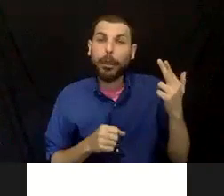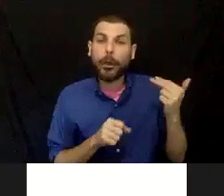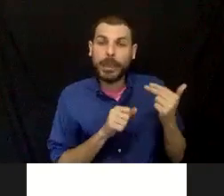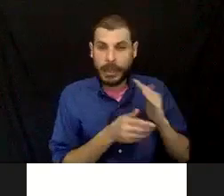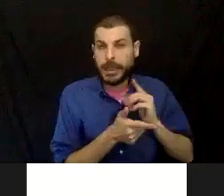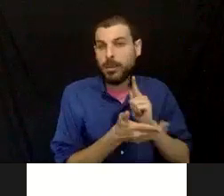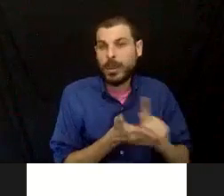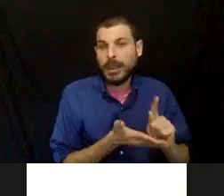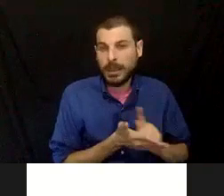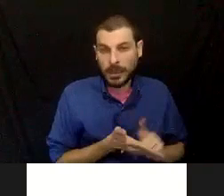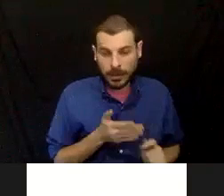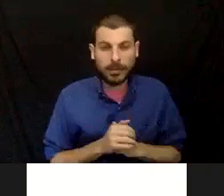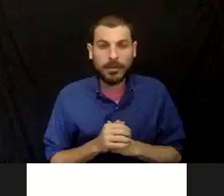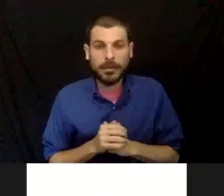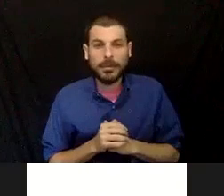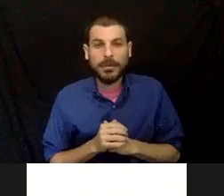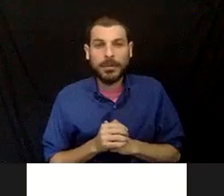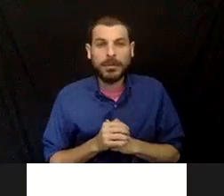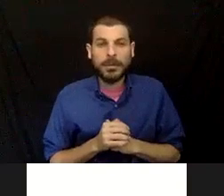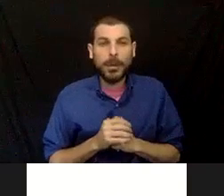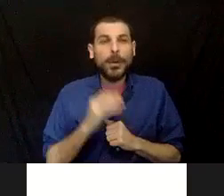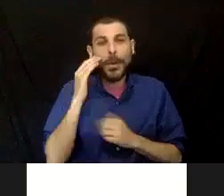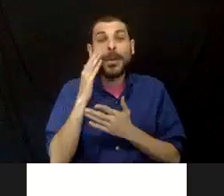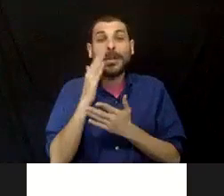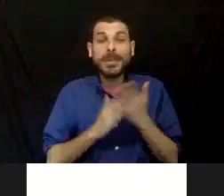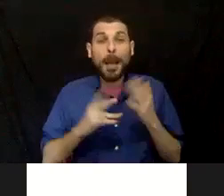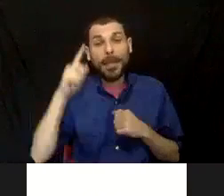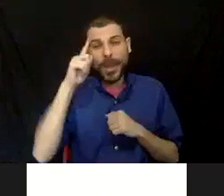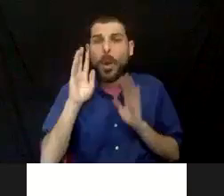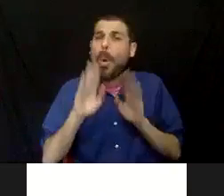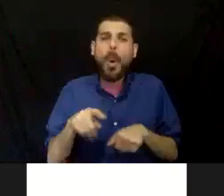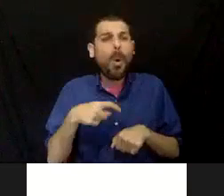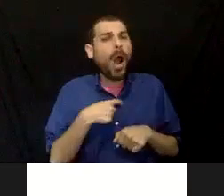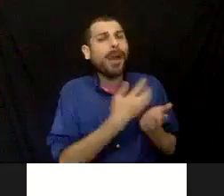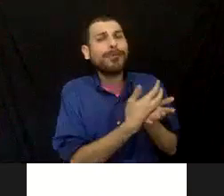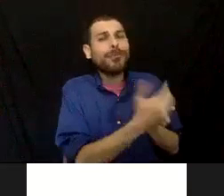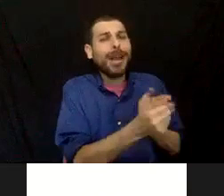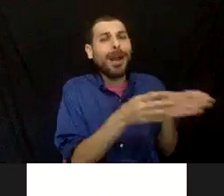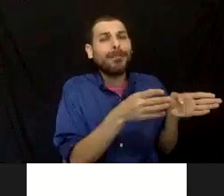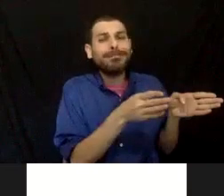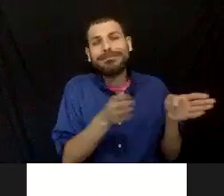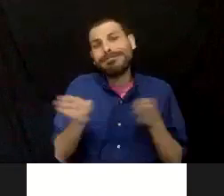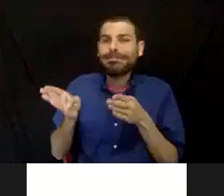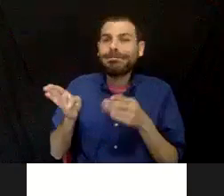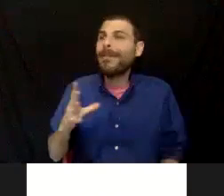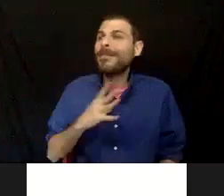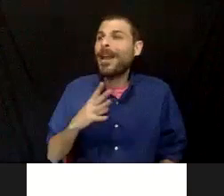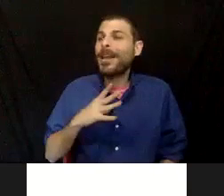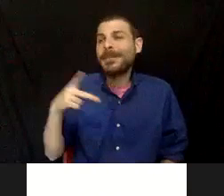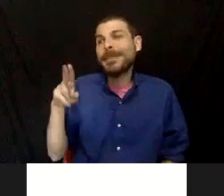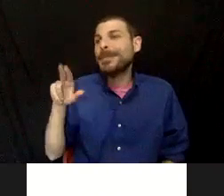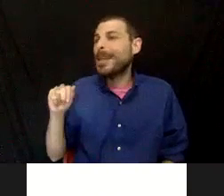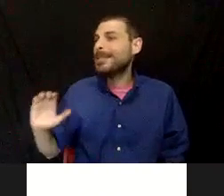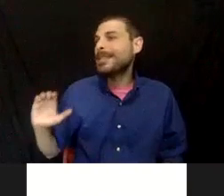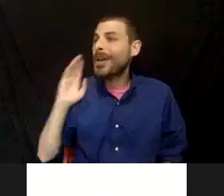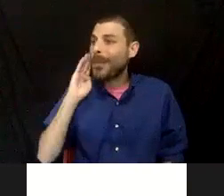unemployment insurance runs out, I'll just apply for pandemic unemployment assistance because I'm still out of a job, I'm